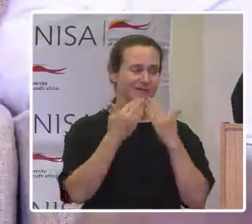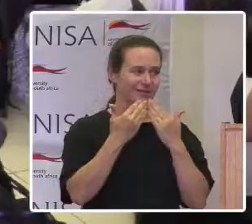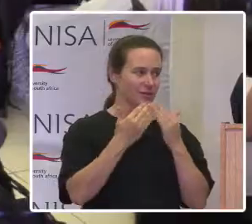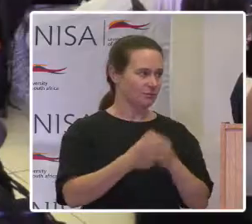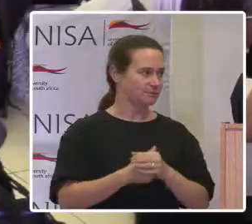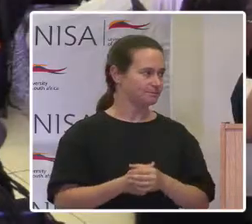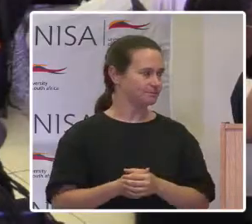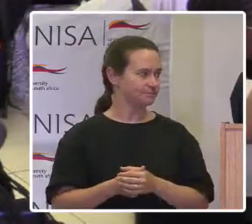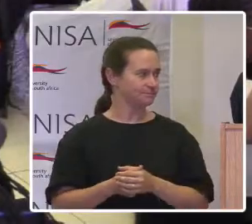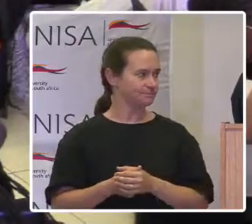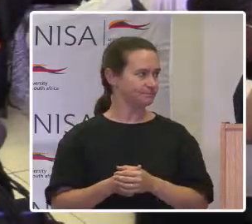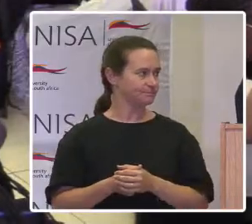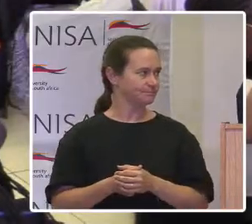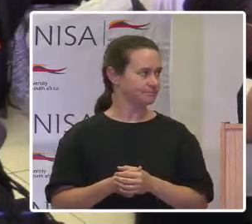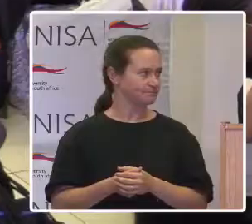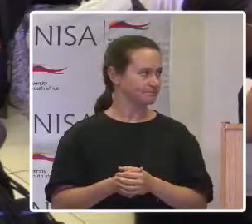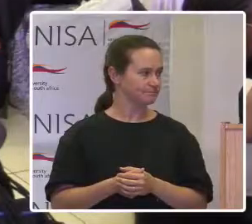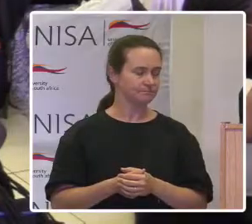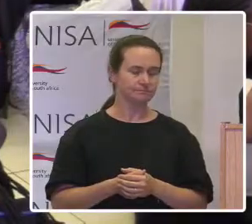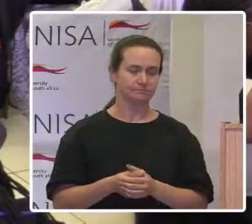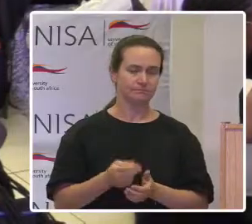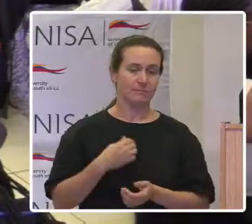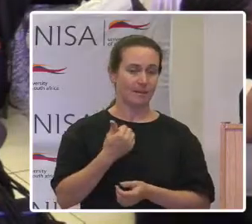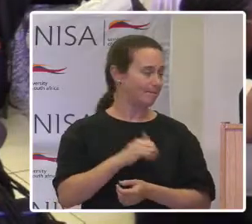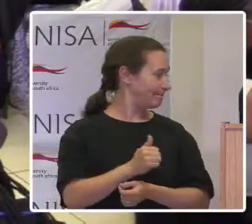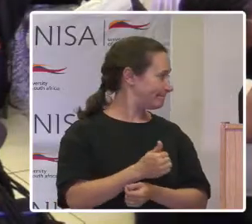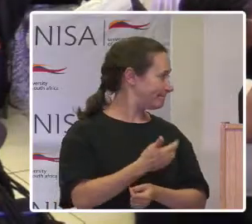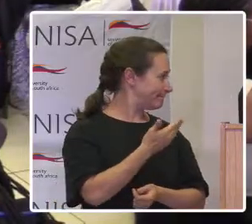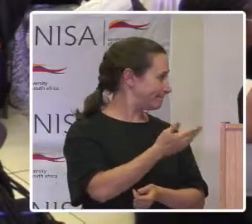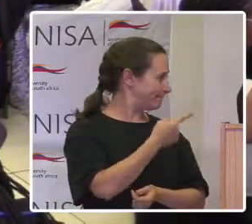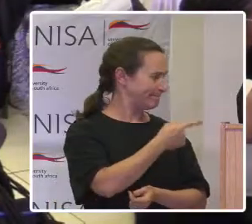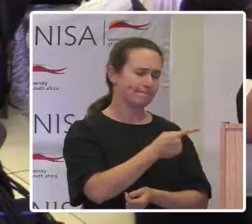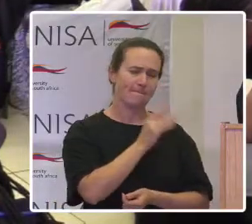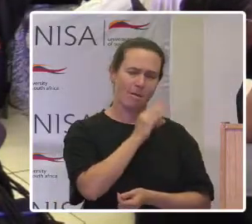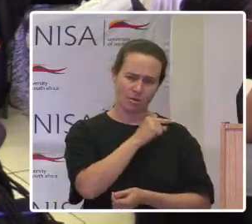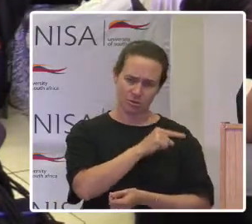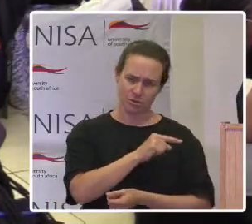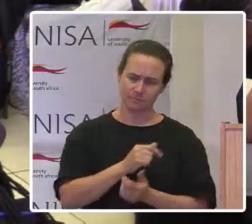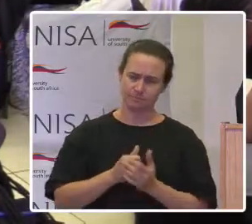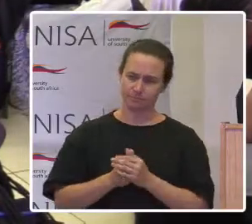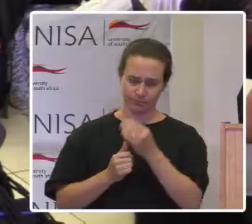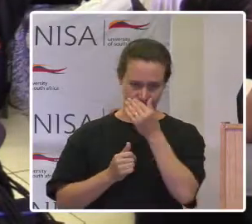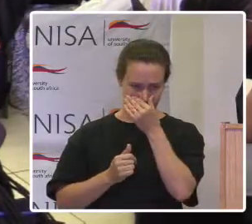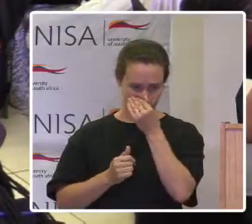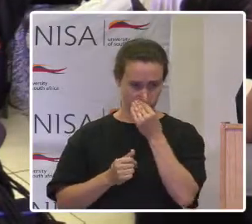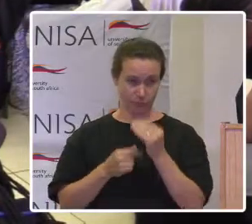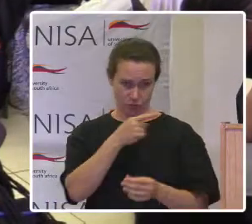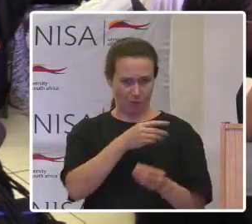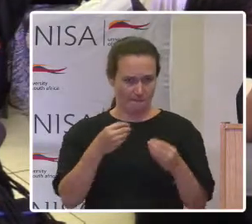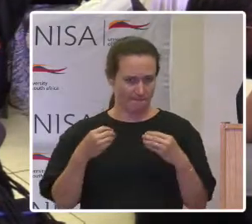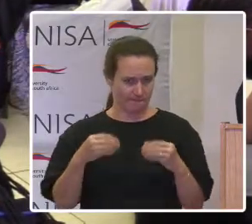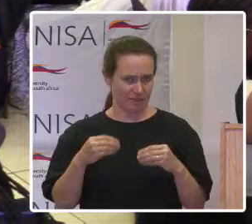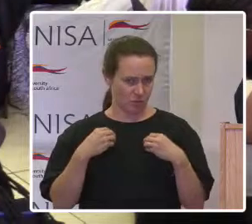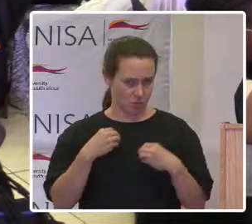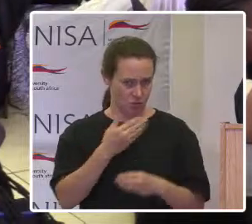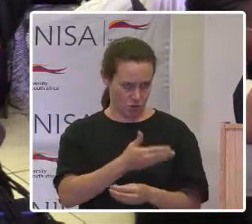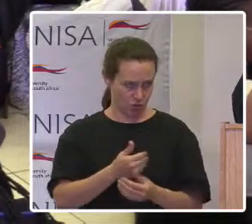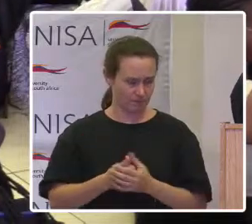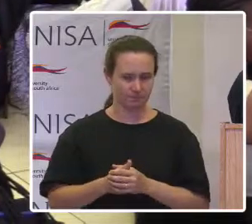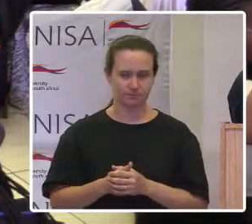to talk to you there, because You are an entrepreneur.